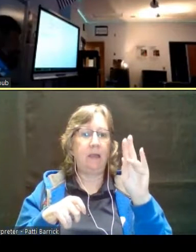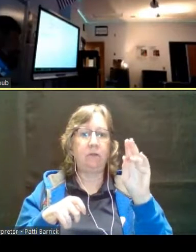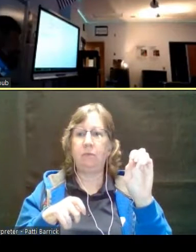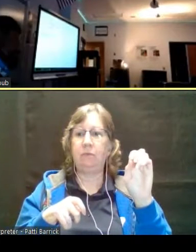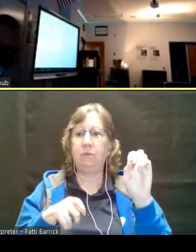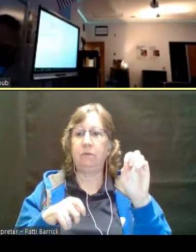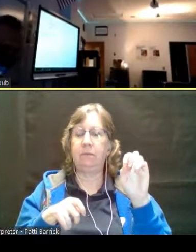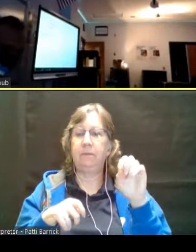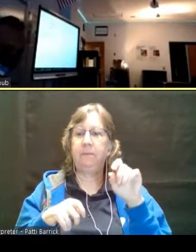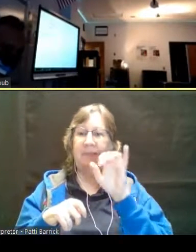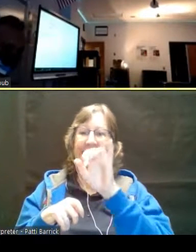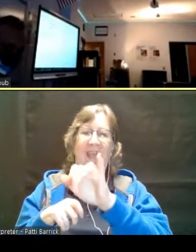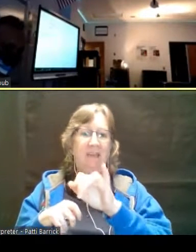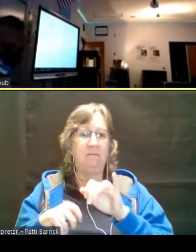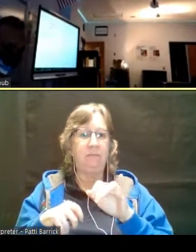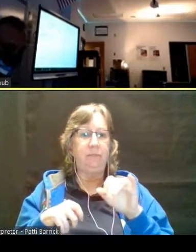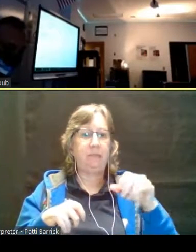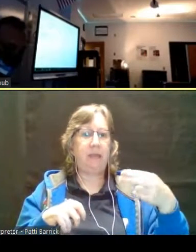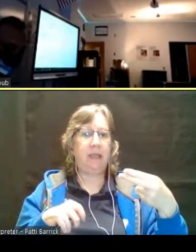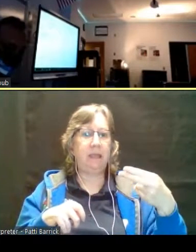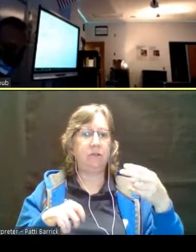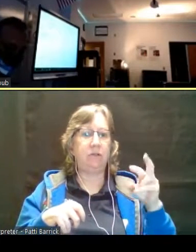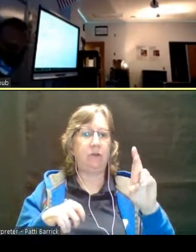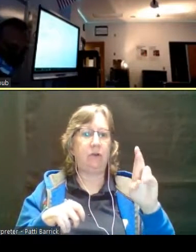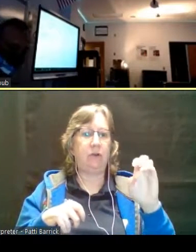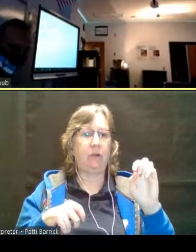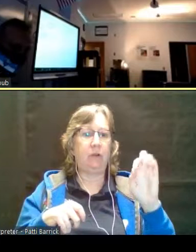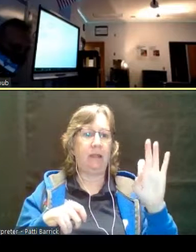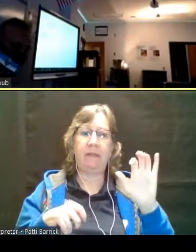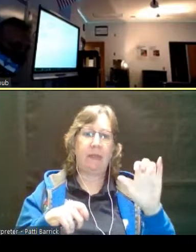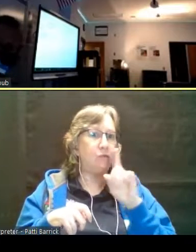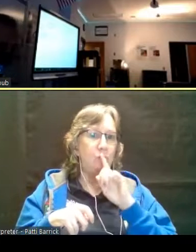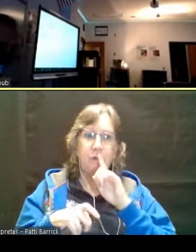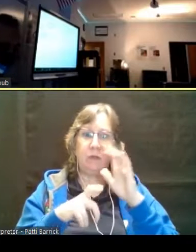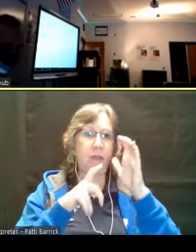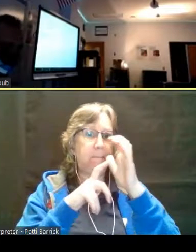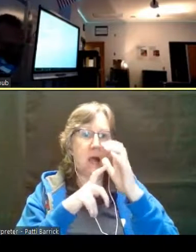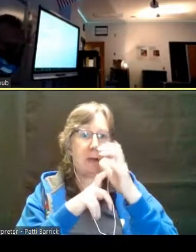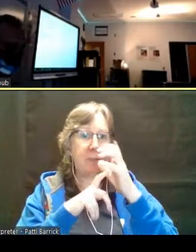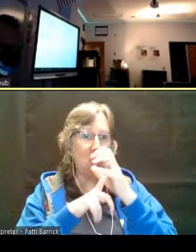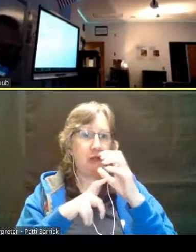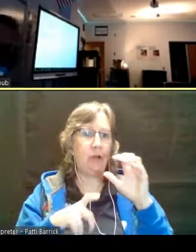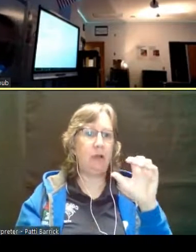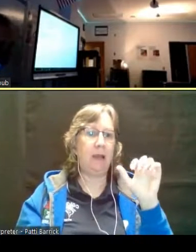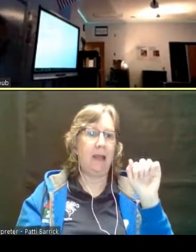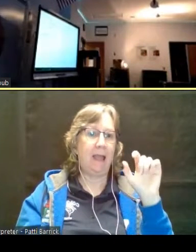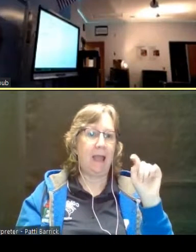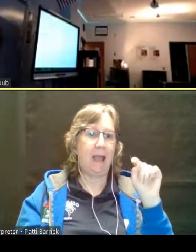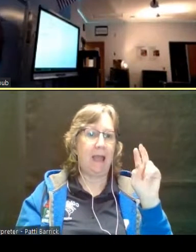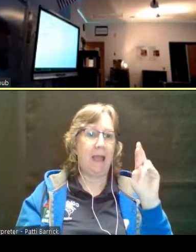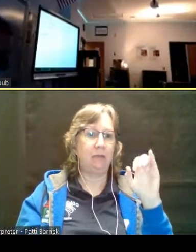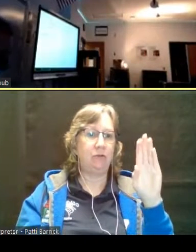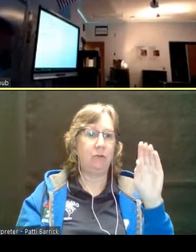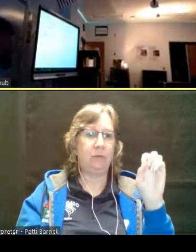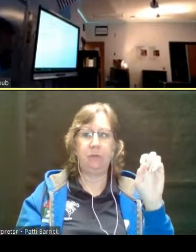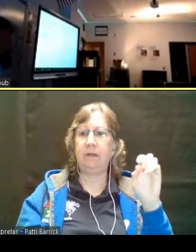and that is an attribute. So the href is one of the most popular attribute, and basically what this is saying, it's